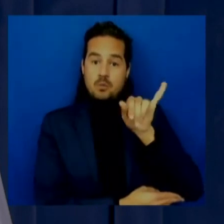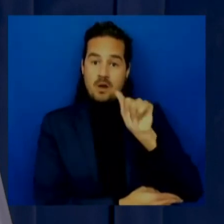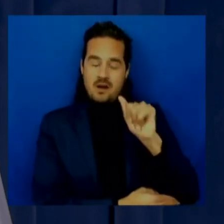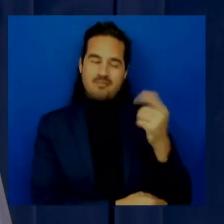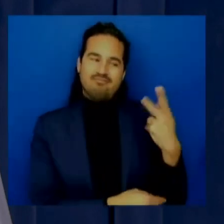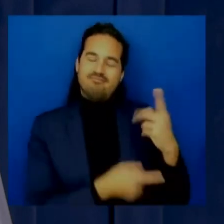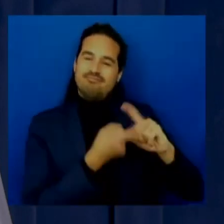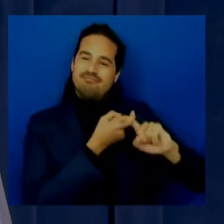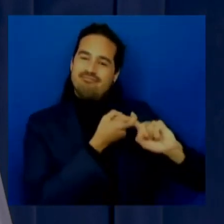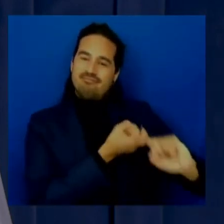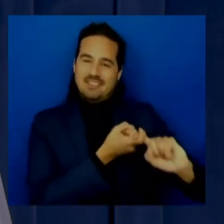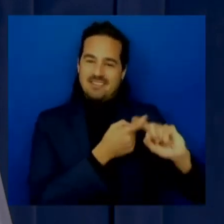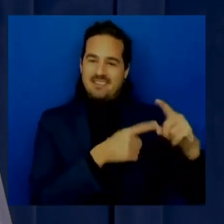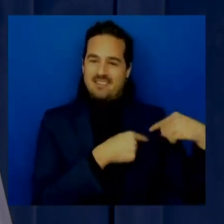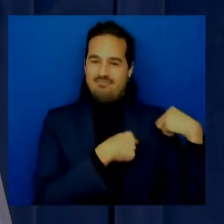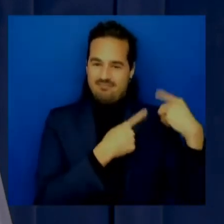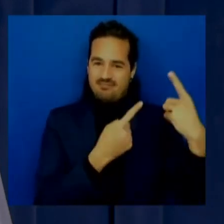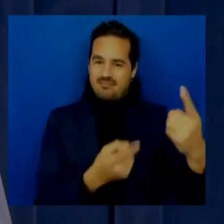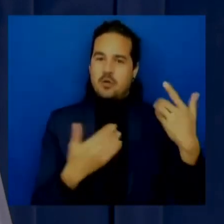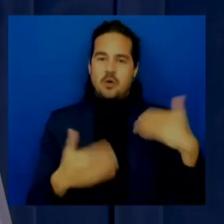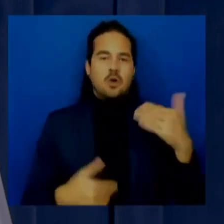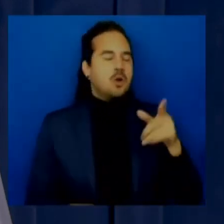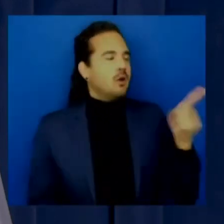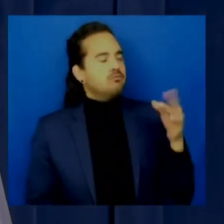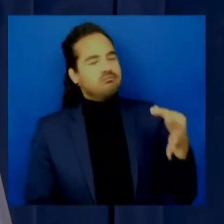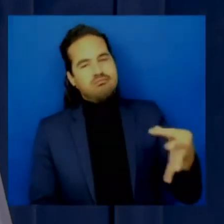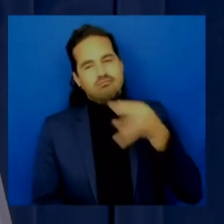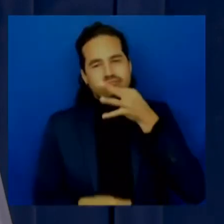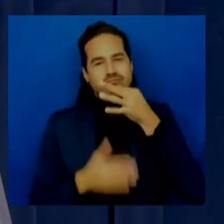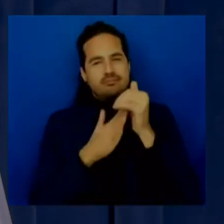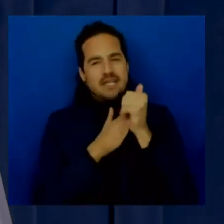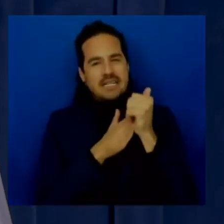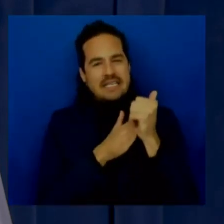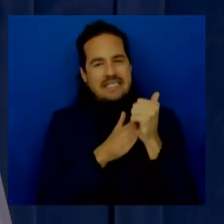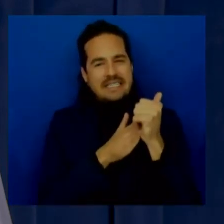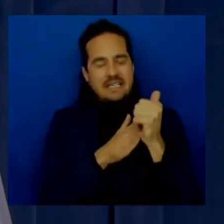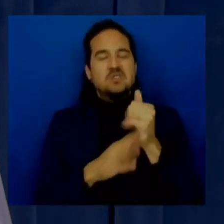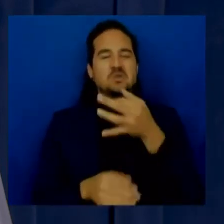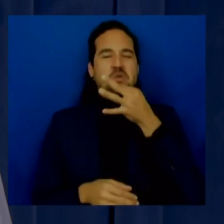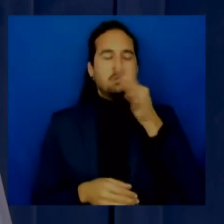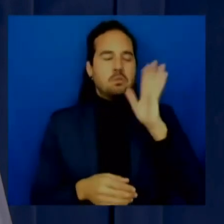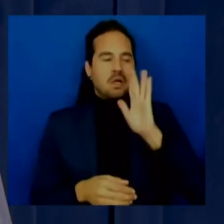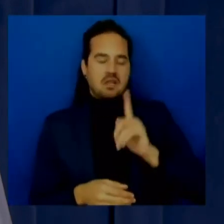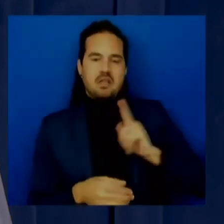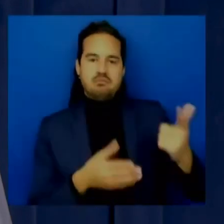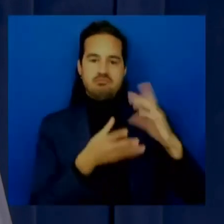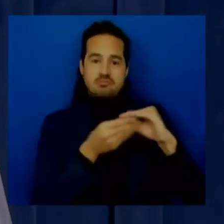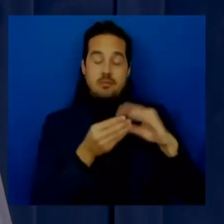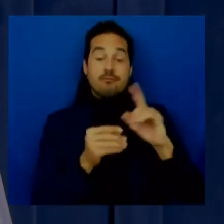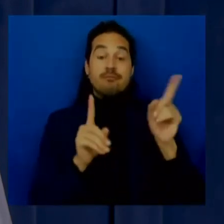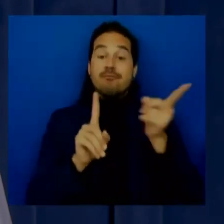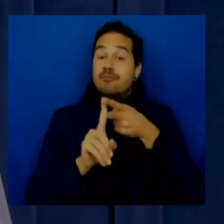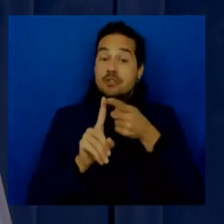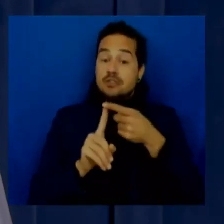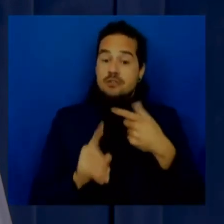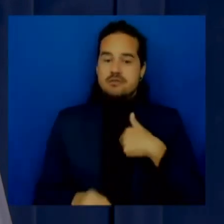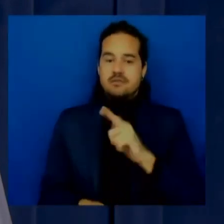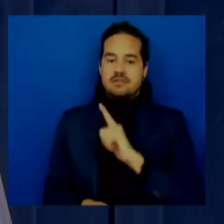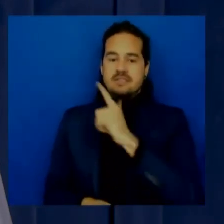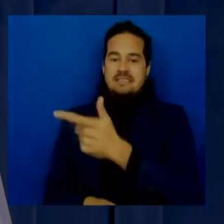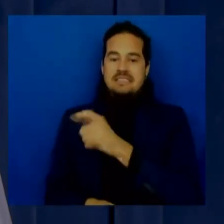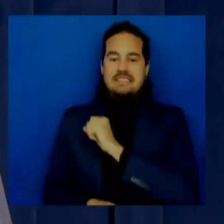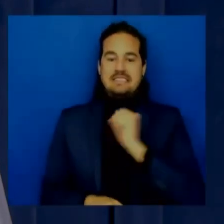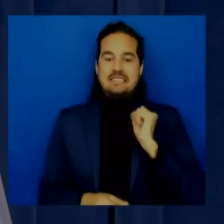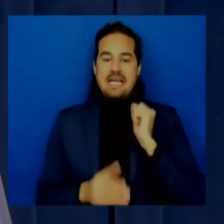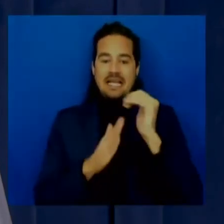as well. I just want to acknowledge, before I now turn it over to the pro tem, I want to acknowledge my team. I want to acknowledge Mark